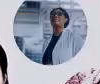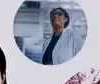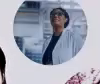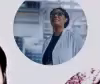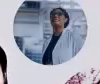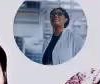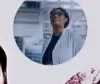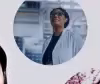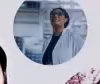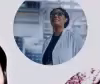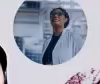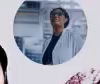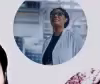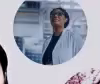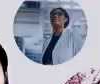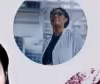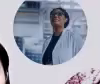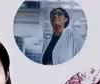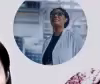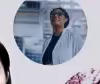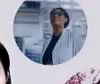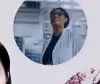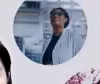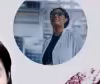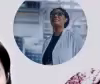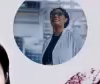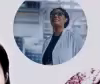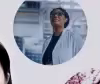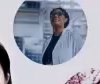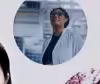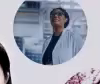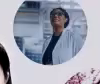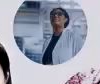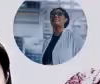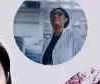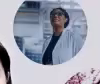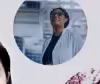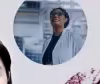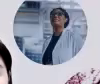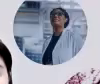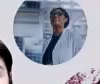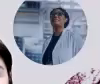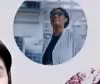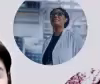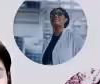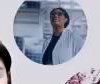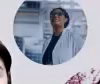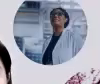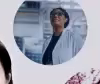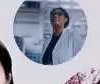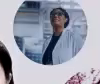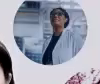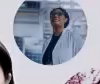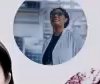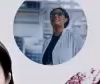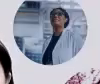222-4093. Any opinions, findings, interpretations, inclusions, or recommendations expressed in this material are those of its authors and